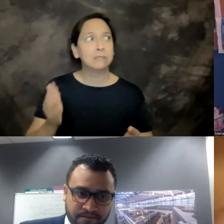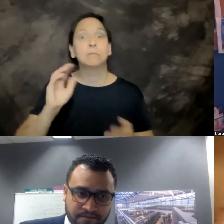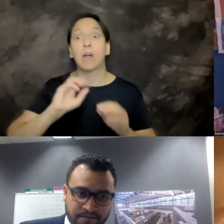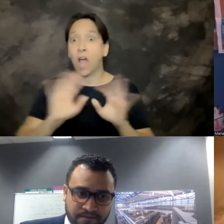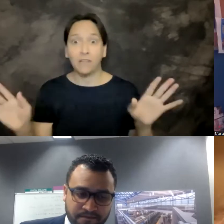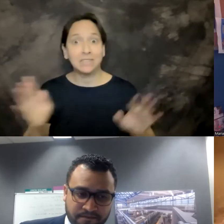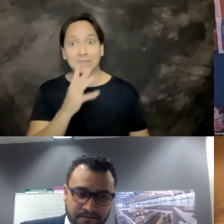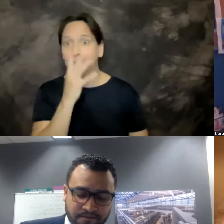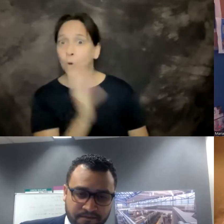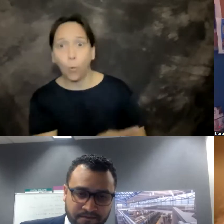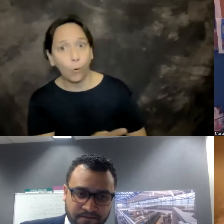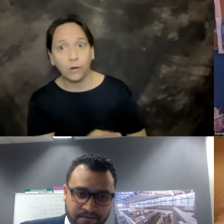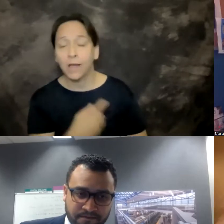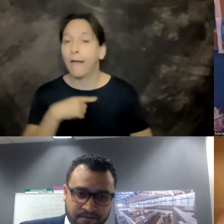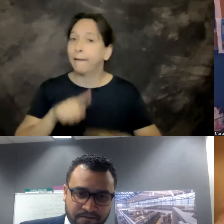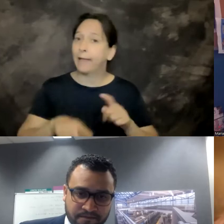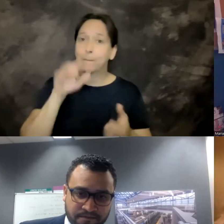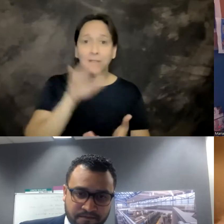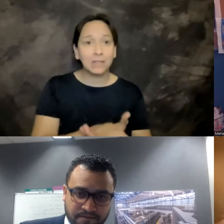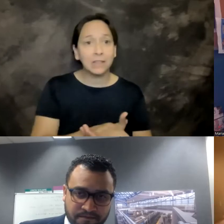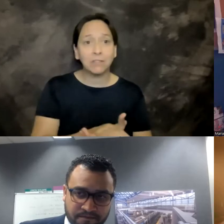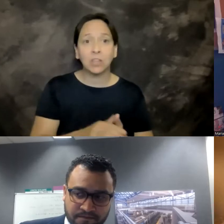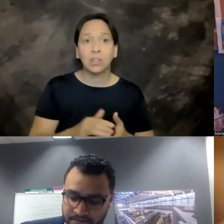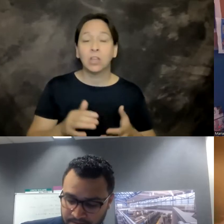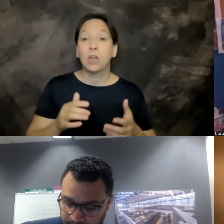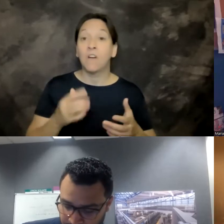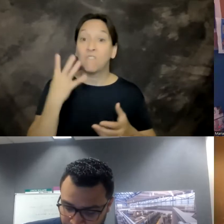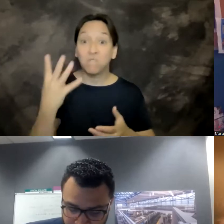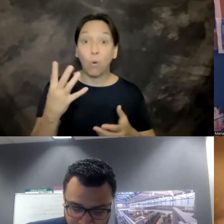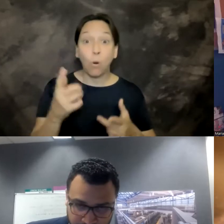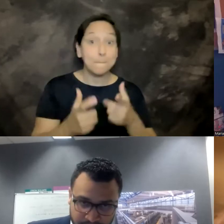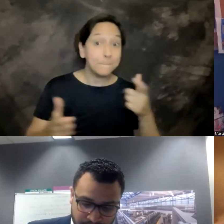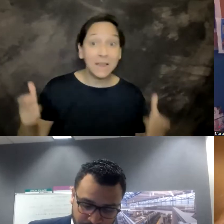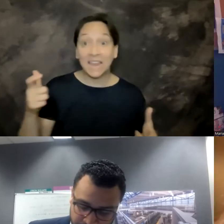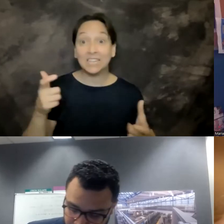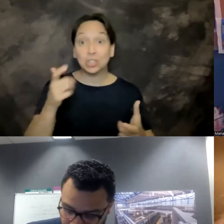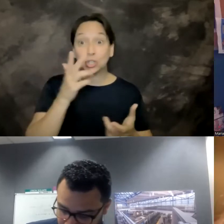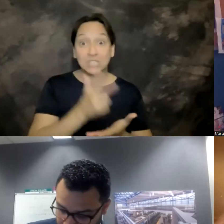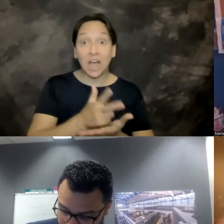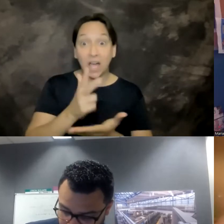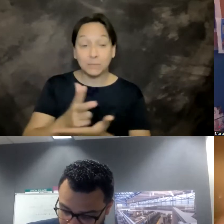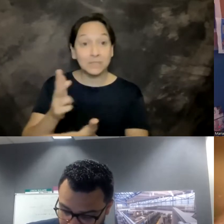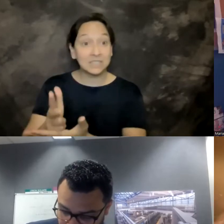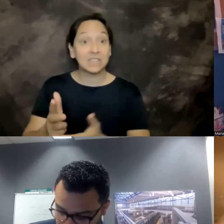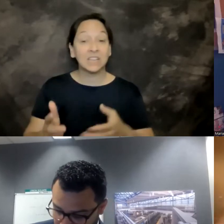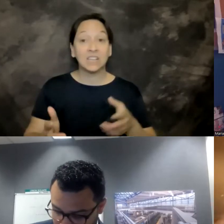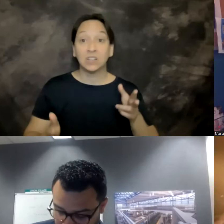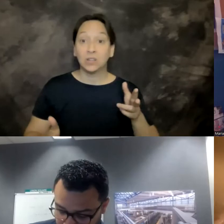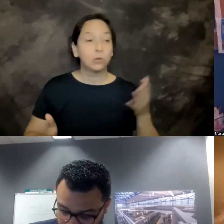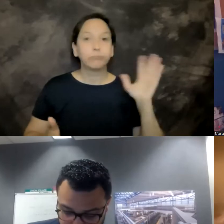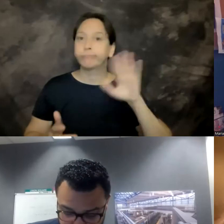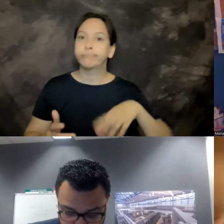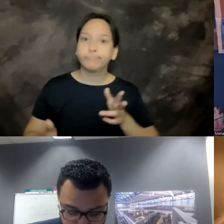cannot believe that you are going to bypass 4 major stops that are Orange Line connector stops for